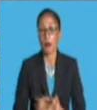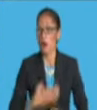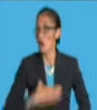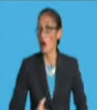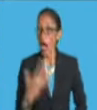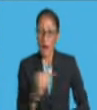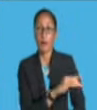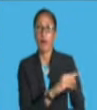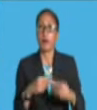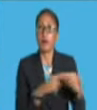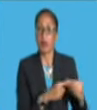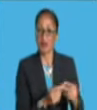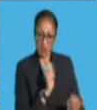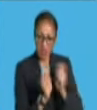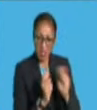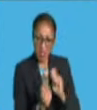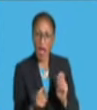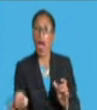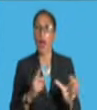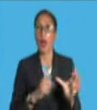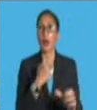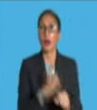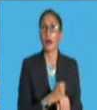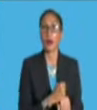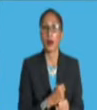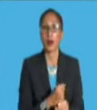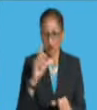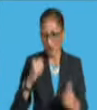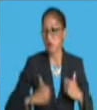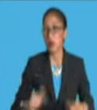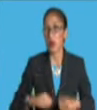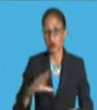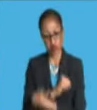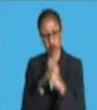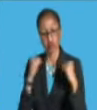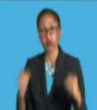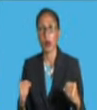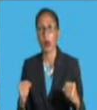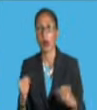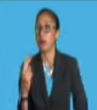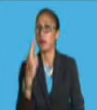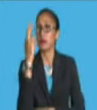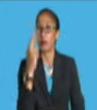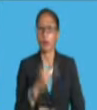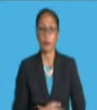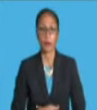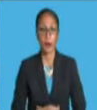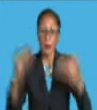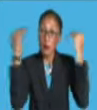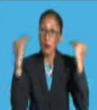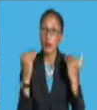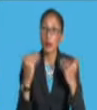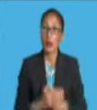have a leader who has been tested, and the Attorney General, a very practical unit and a strong lineup of representatives. Madam